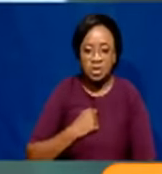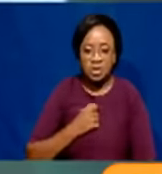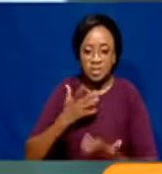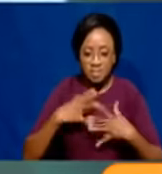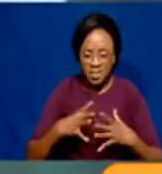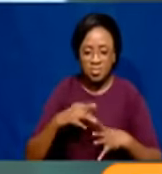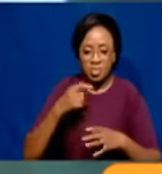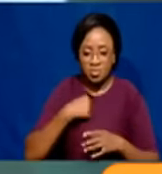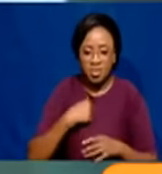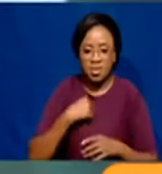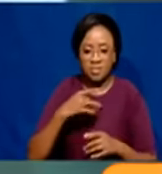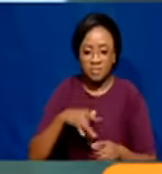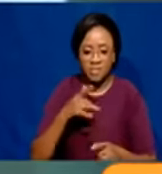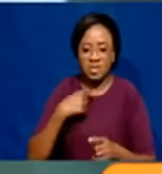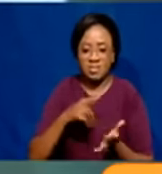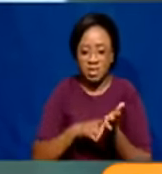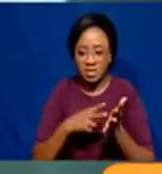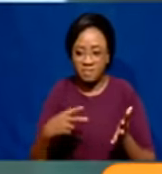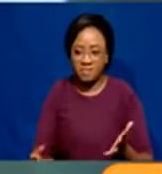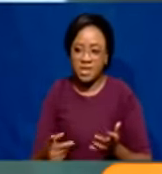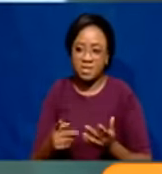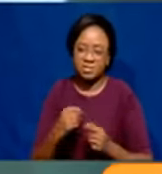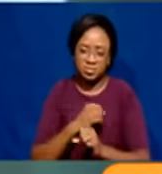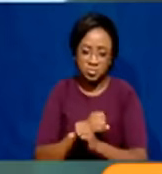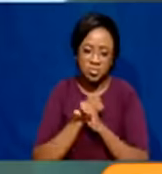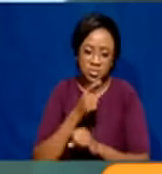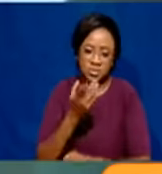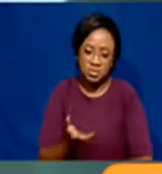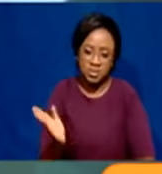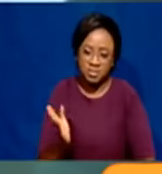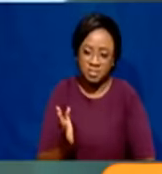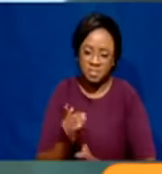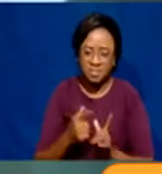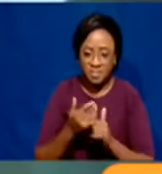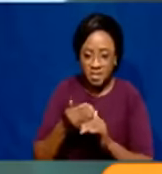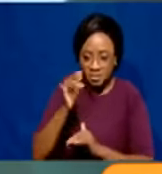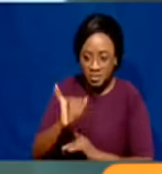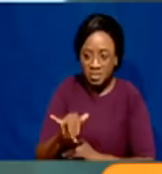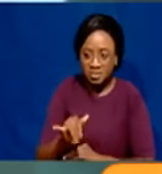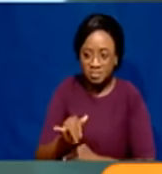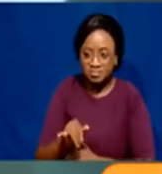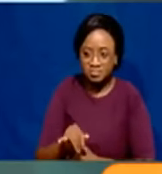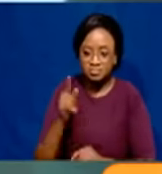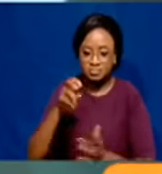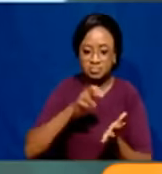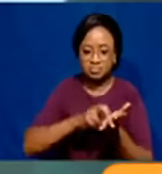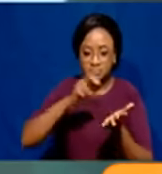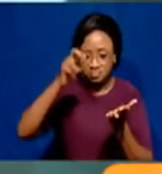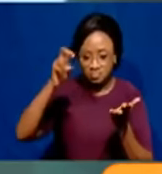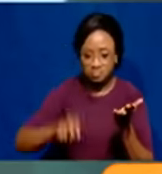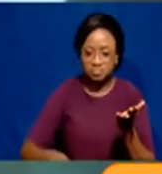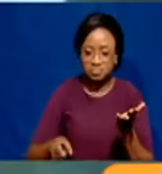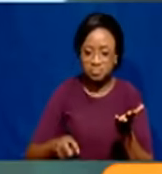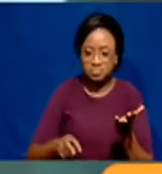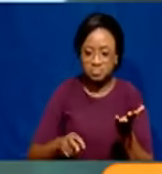victims who might have felt that I failed to stand up for them. And then she resigned.